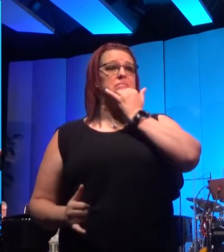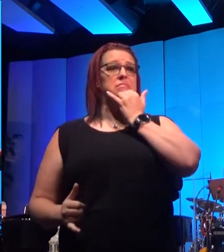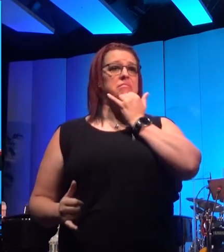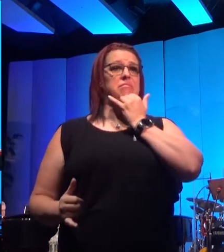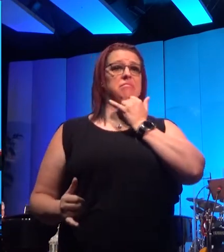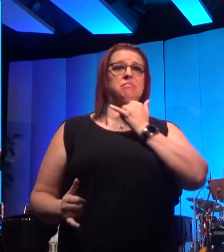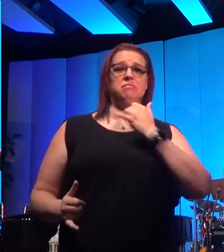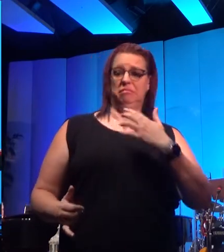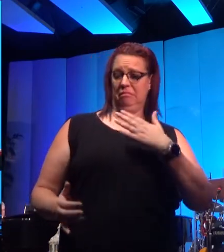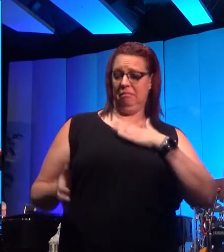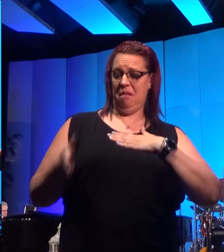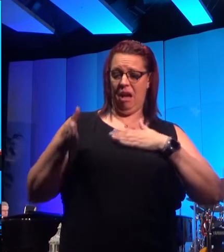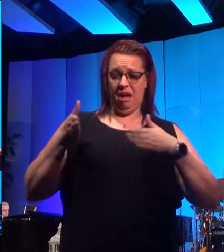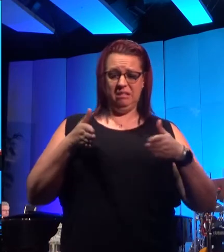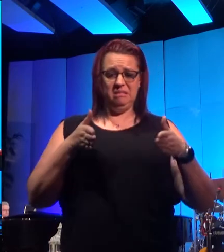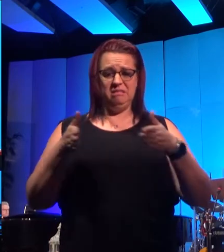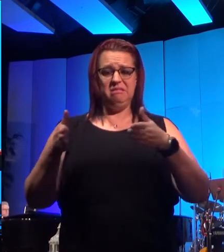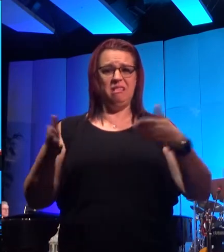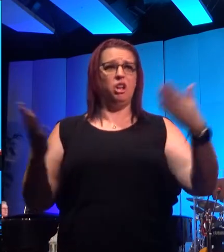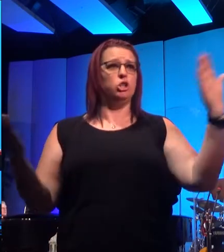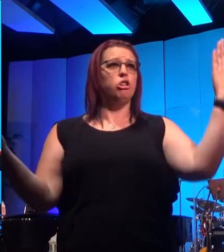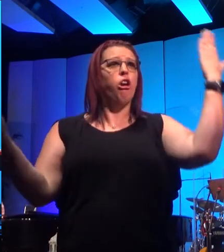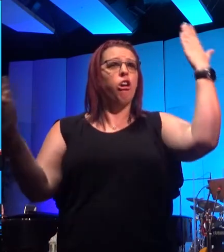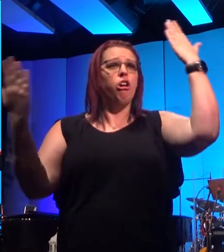and my way is dark,